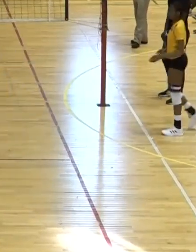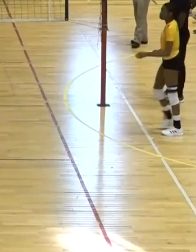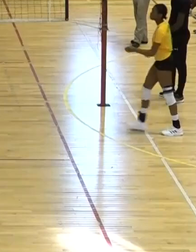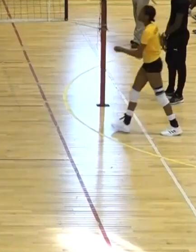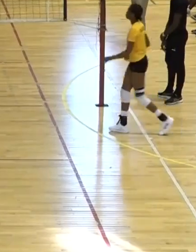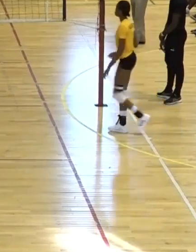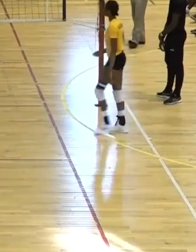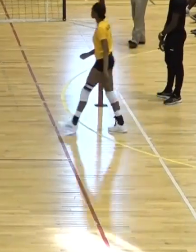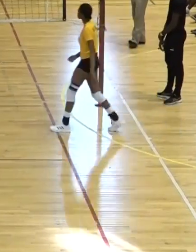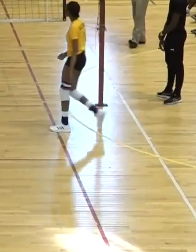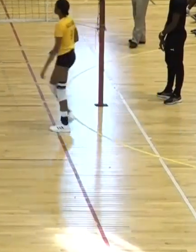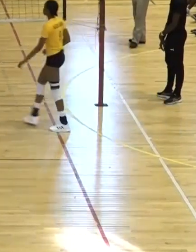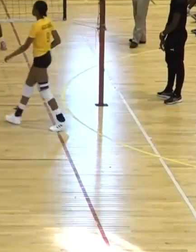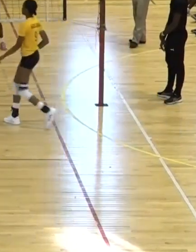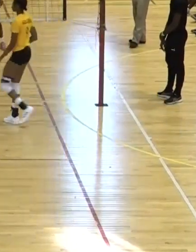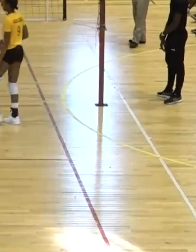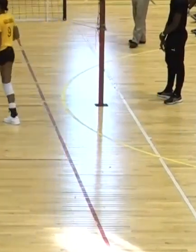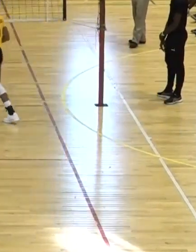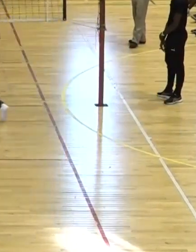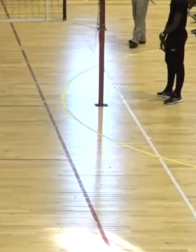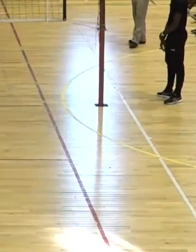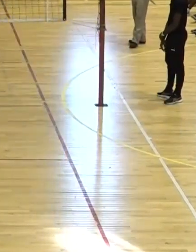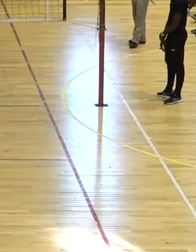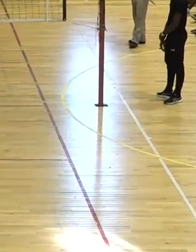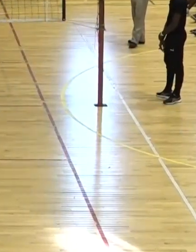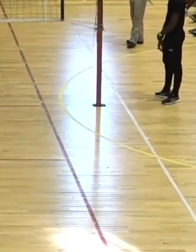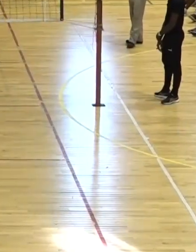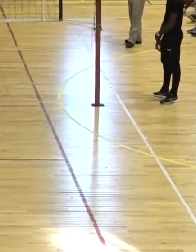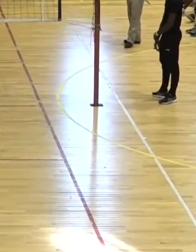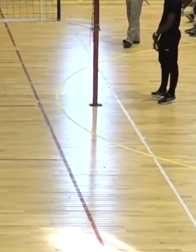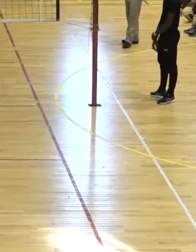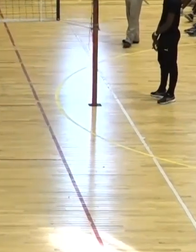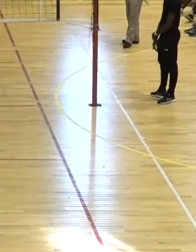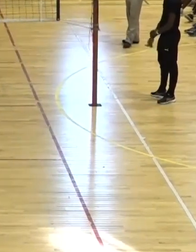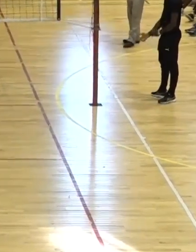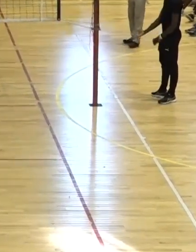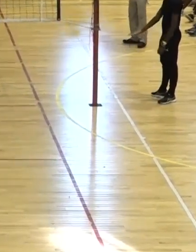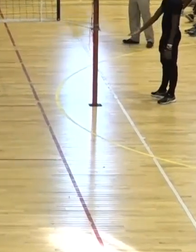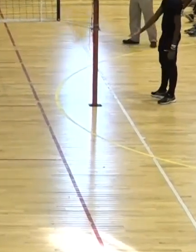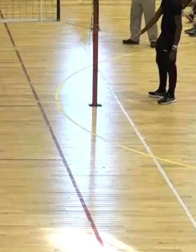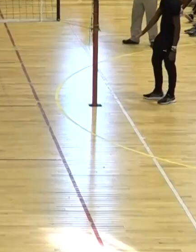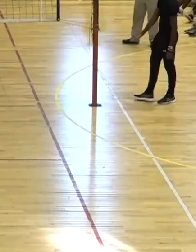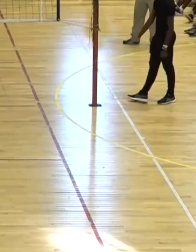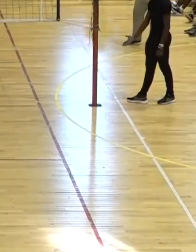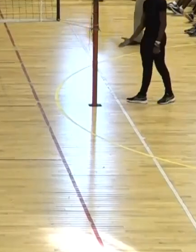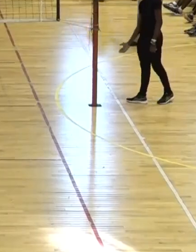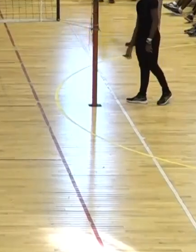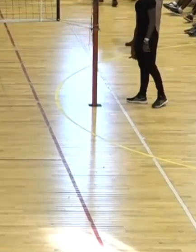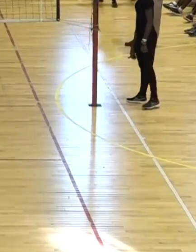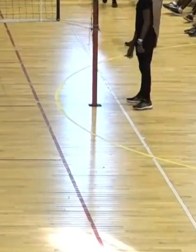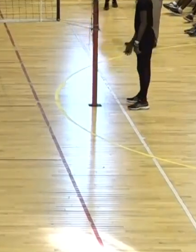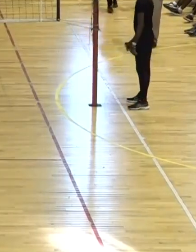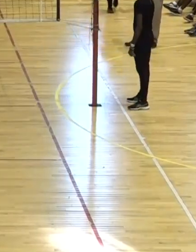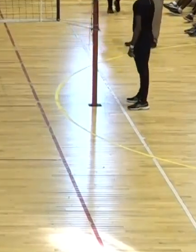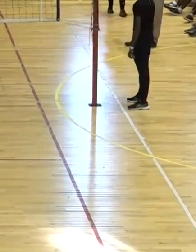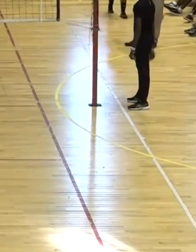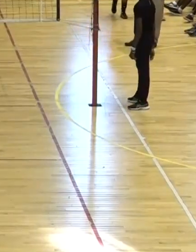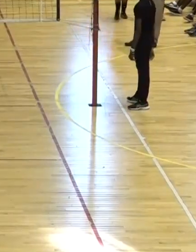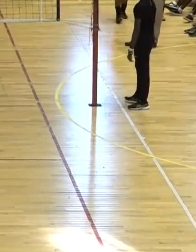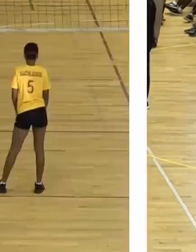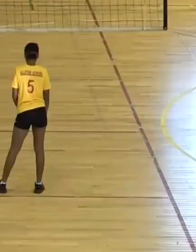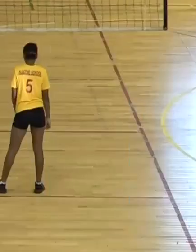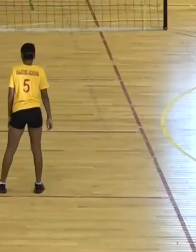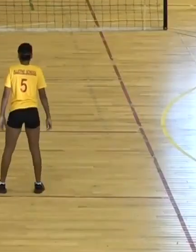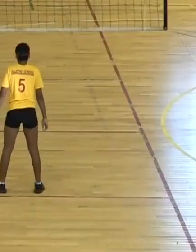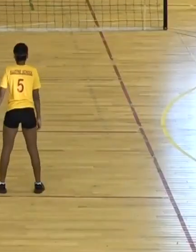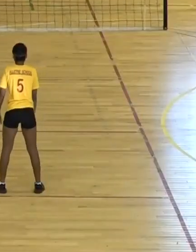ball alive. Can Foundation make use of the freeness? Nope, point to the Aline School.